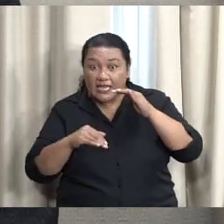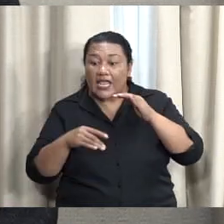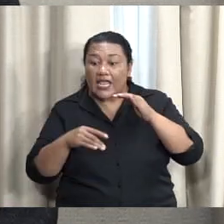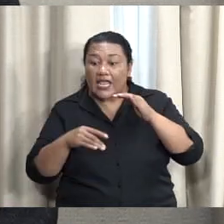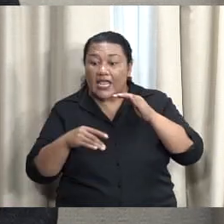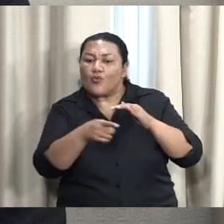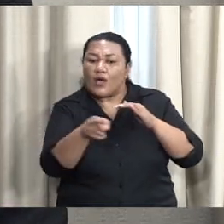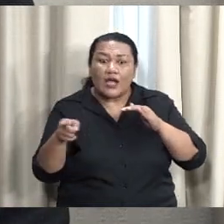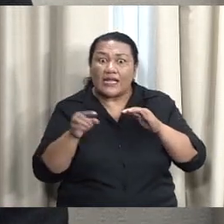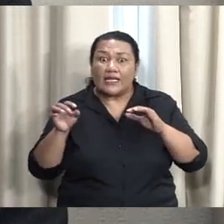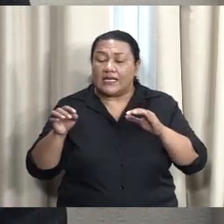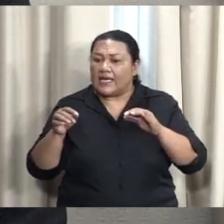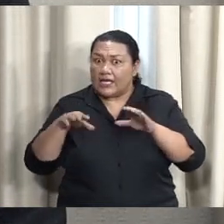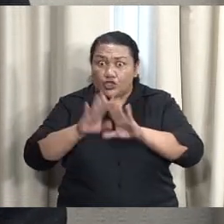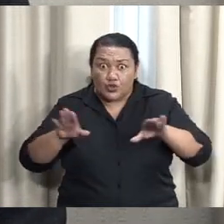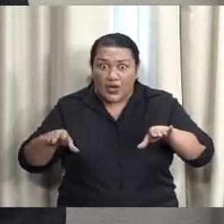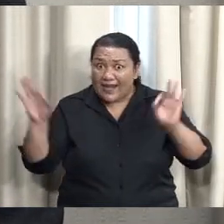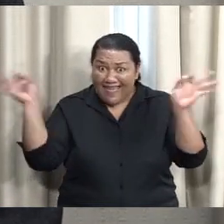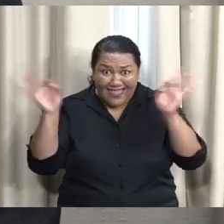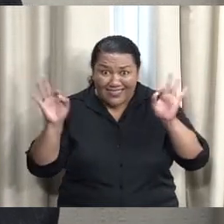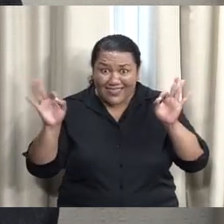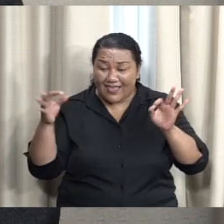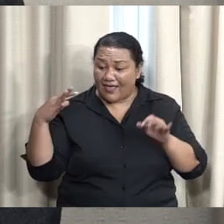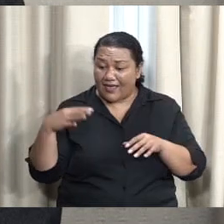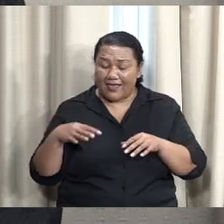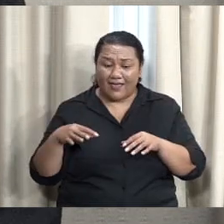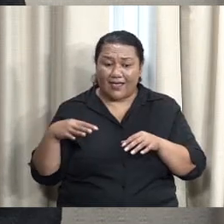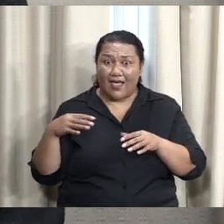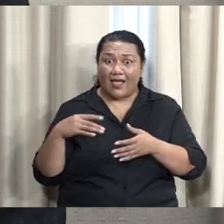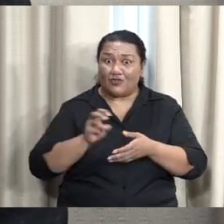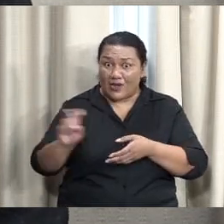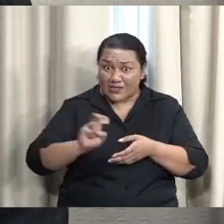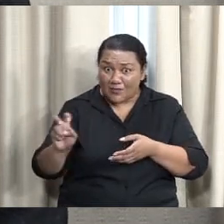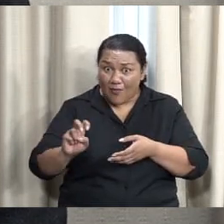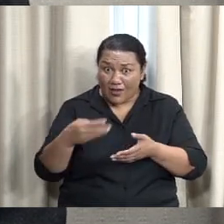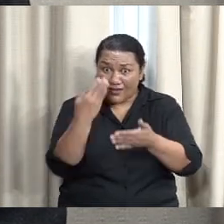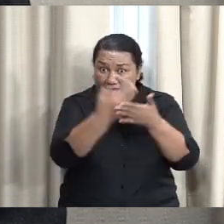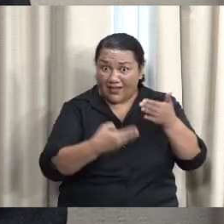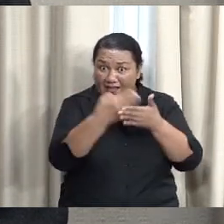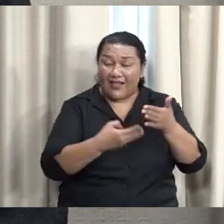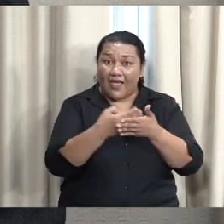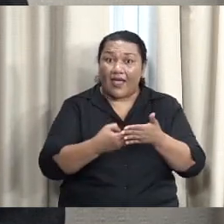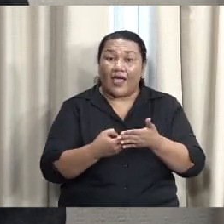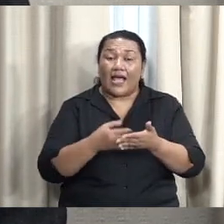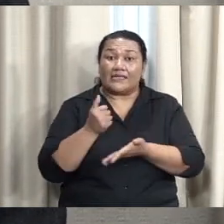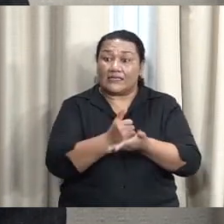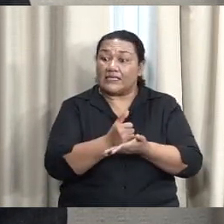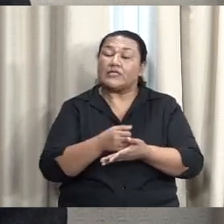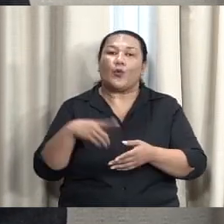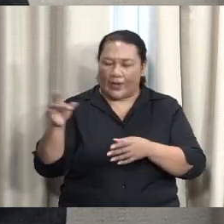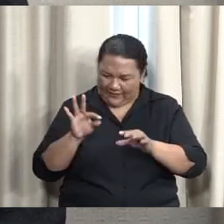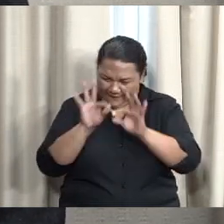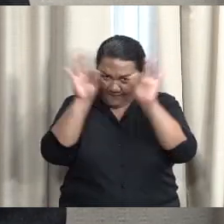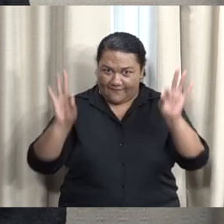assistance will have to apply by filling in the full back to school support application form with